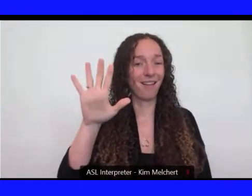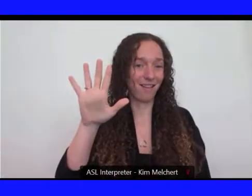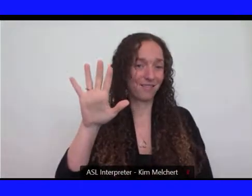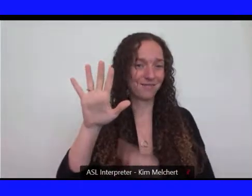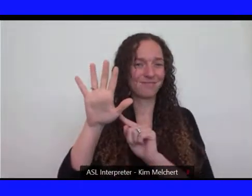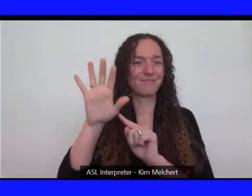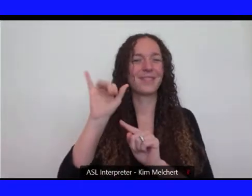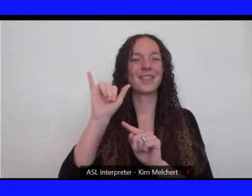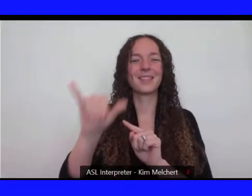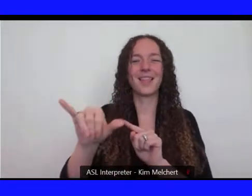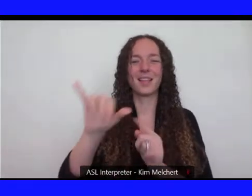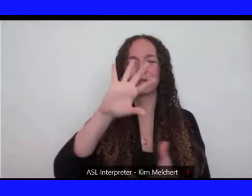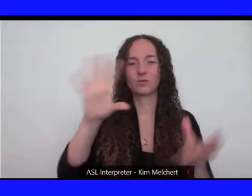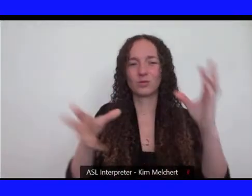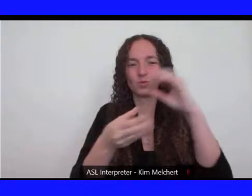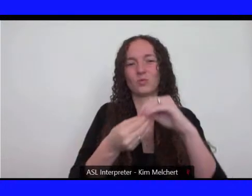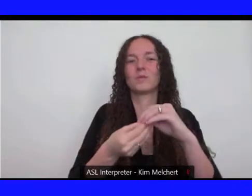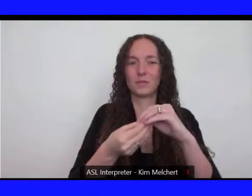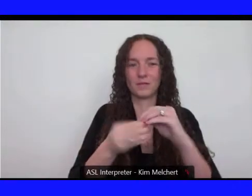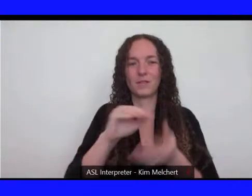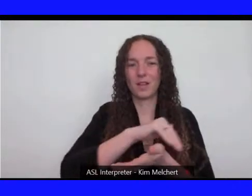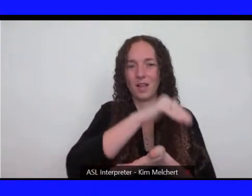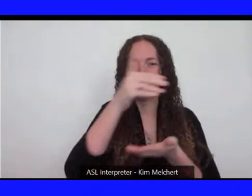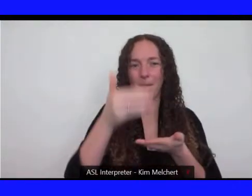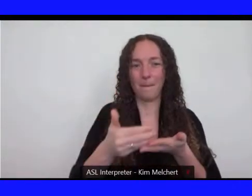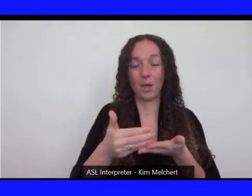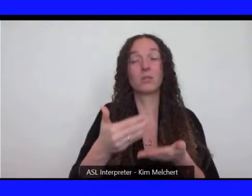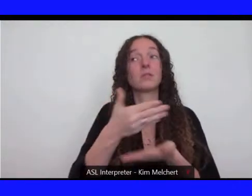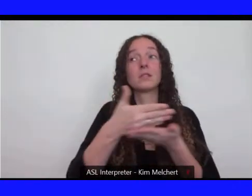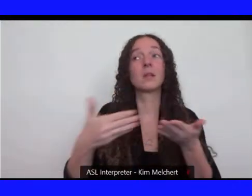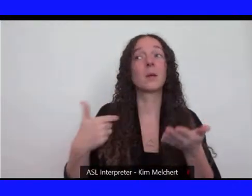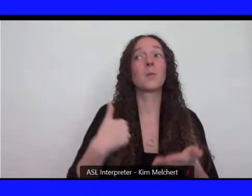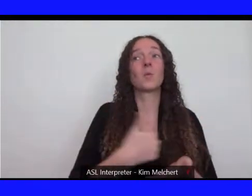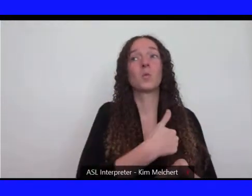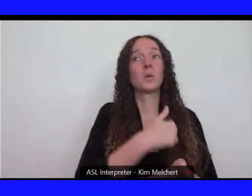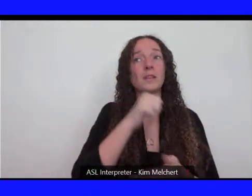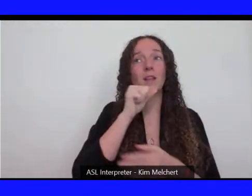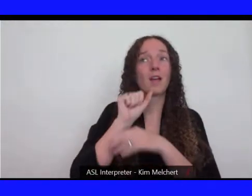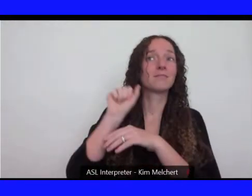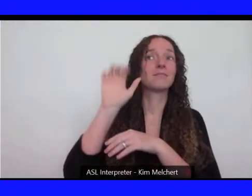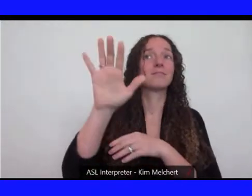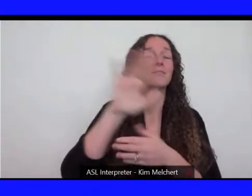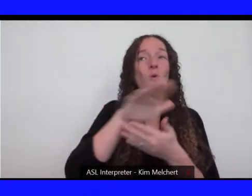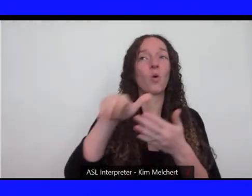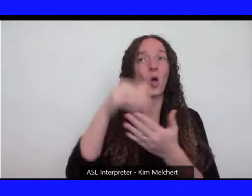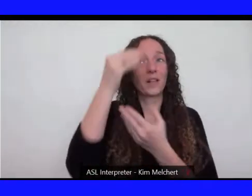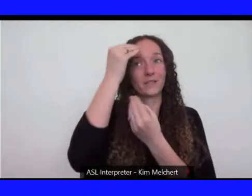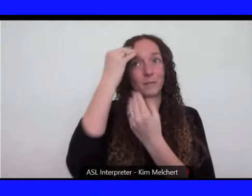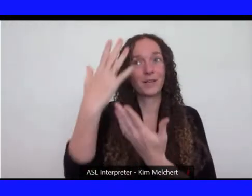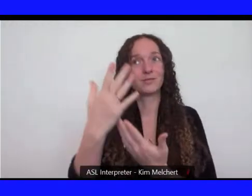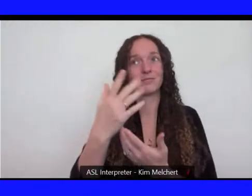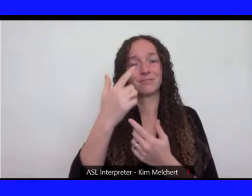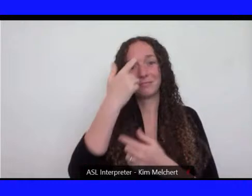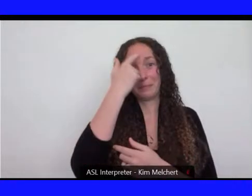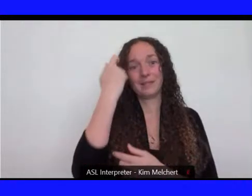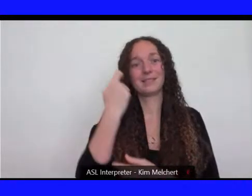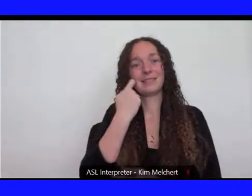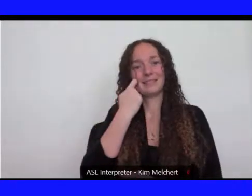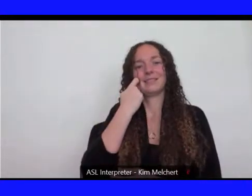and the pressure, but did it push us closer to our goal line, I guess is what I'm trying to